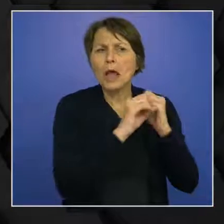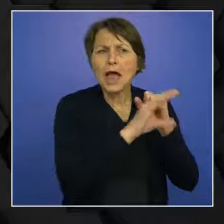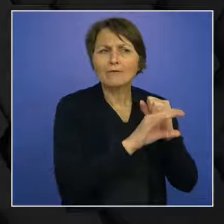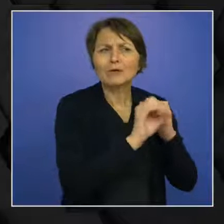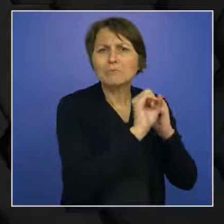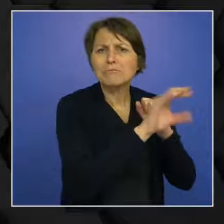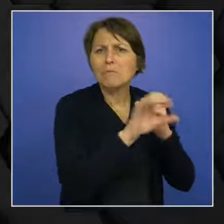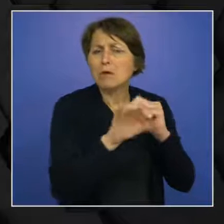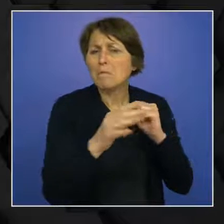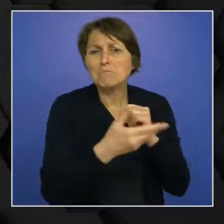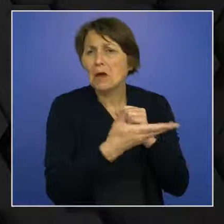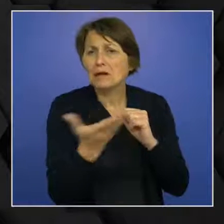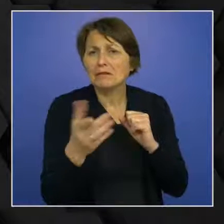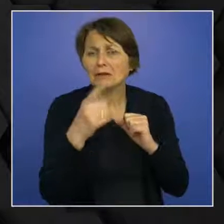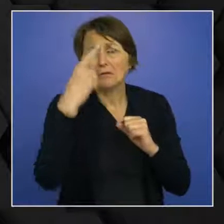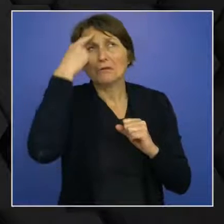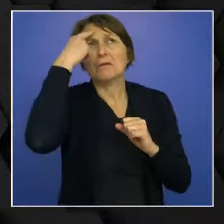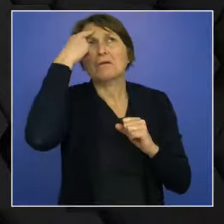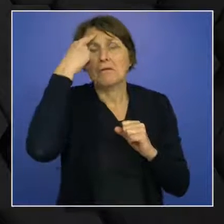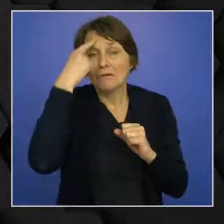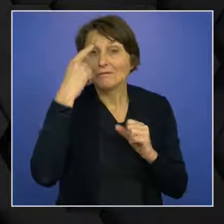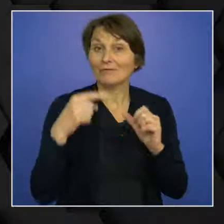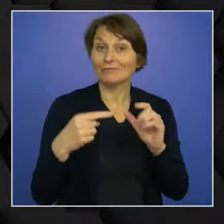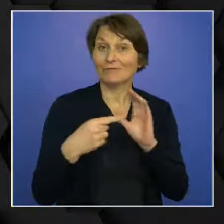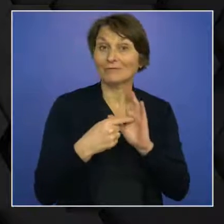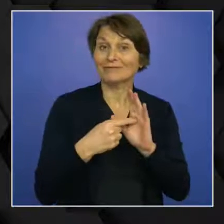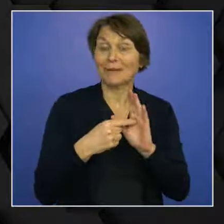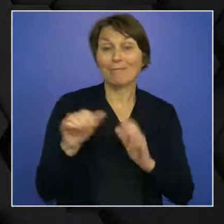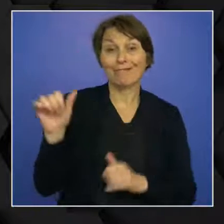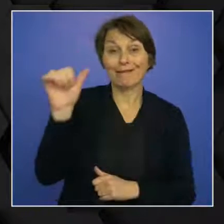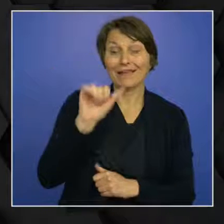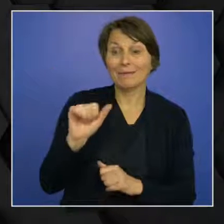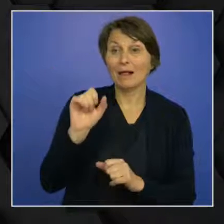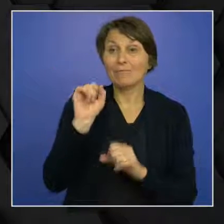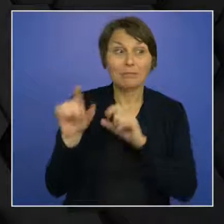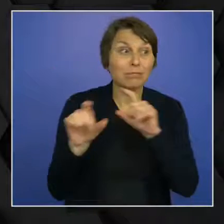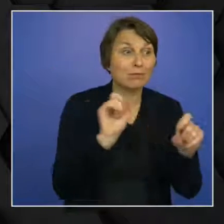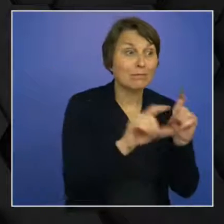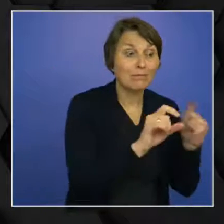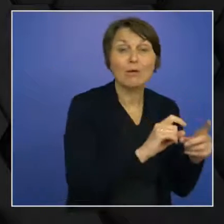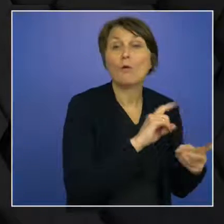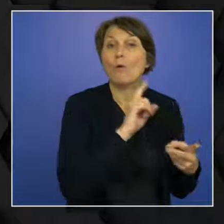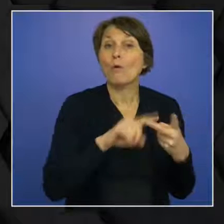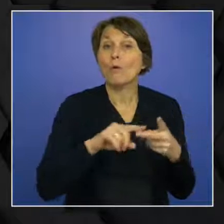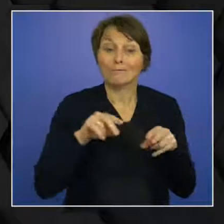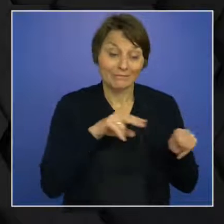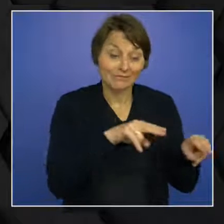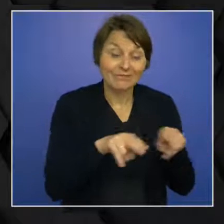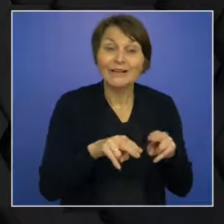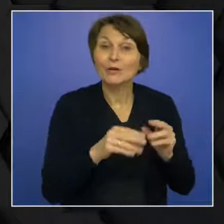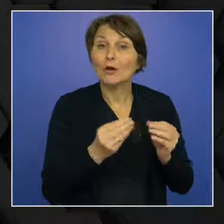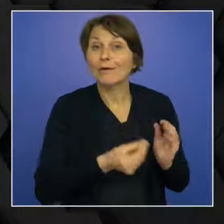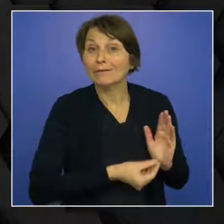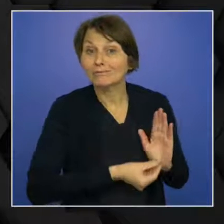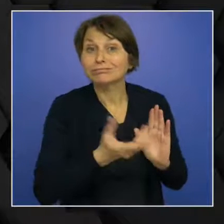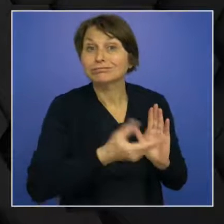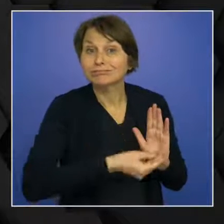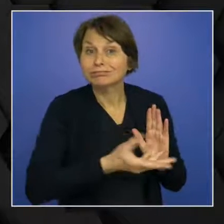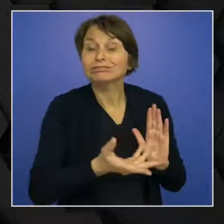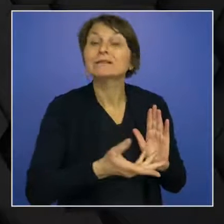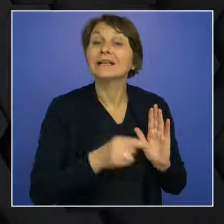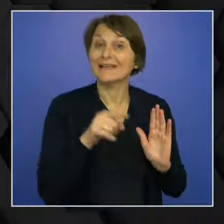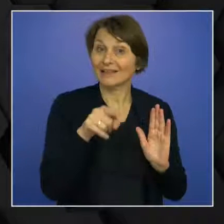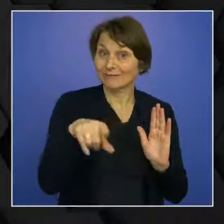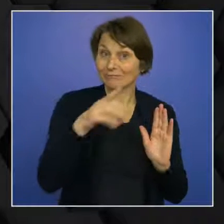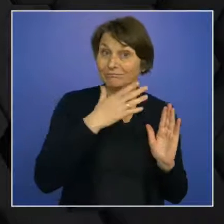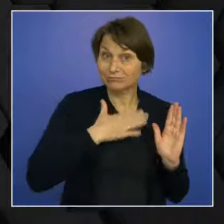think of, emails, videos. So also when you're doing that,